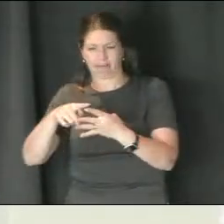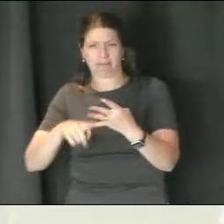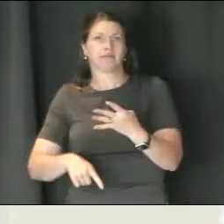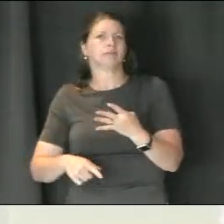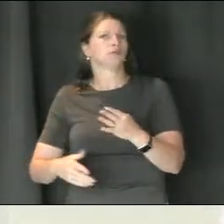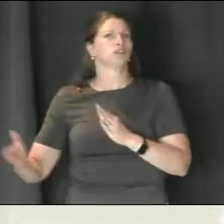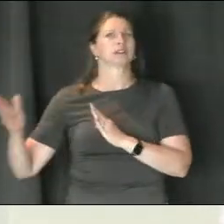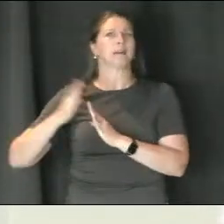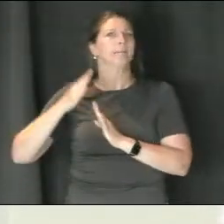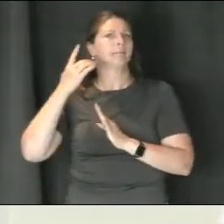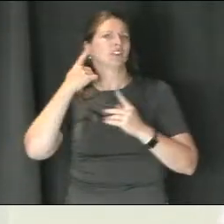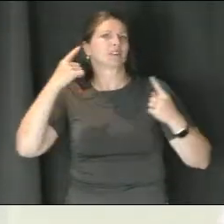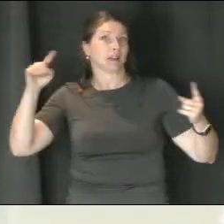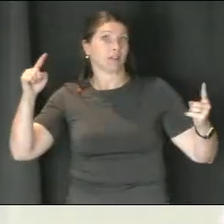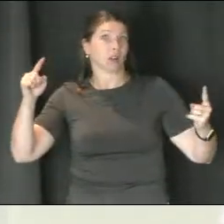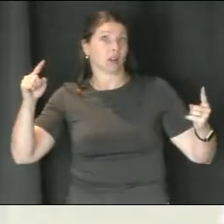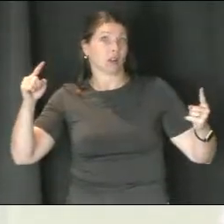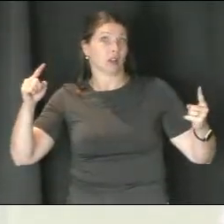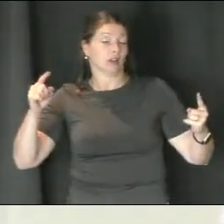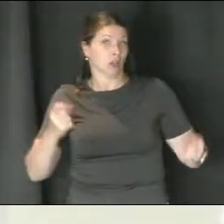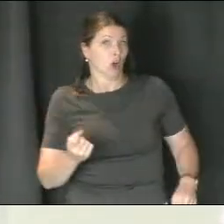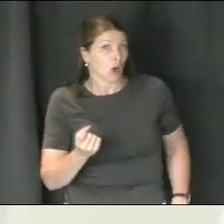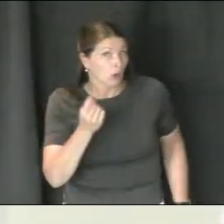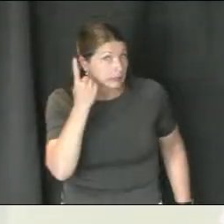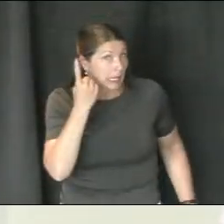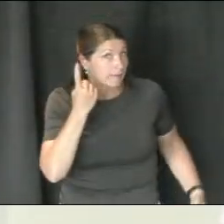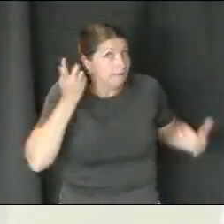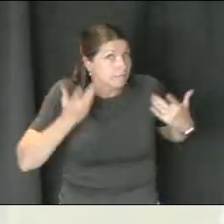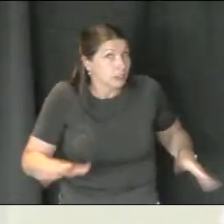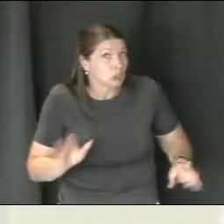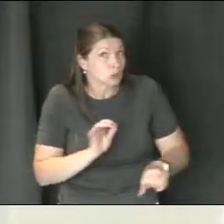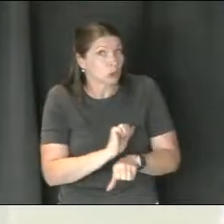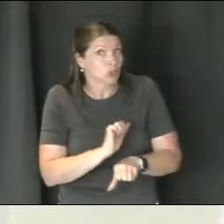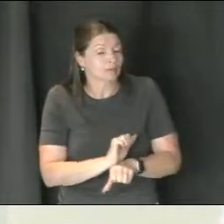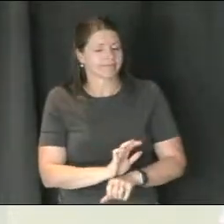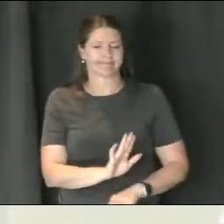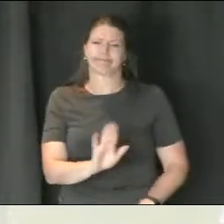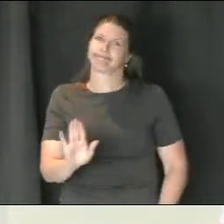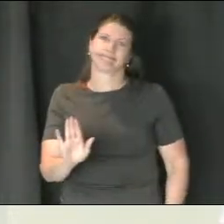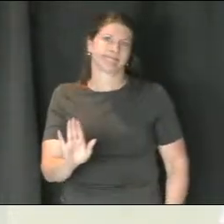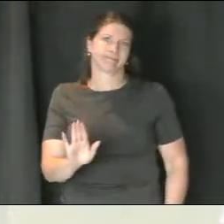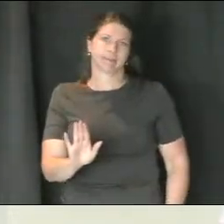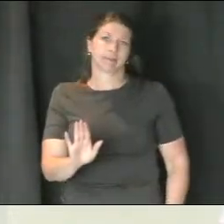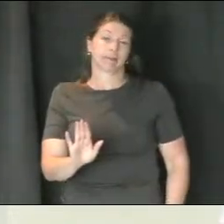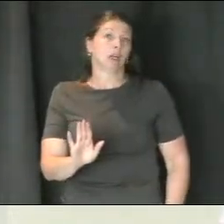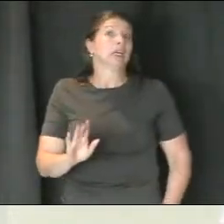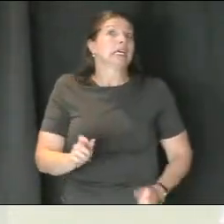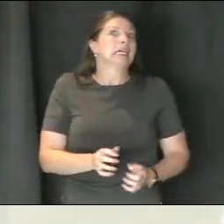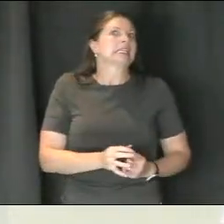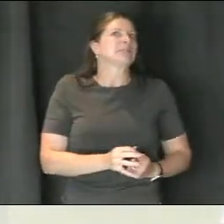Still, much remains to be done, particularly in the area of legal capacity,